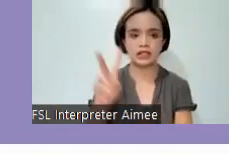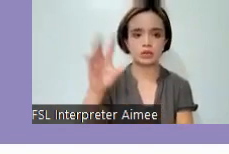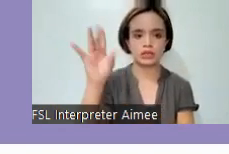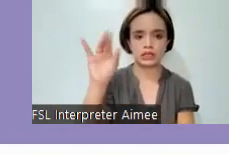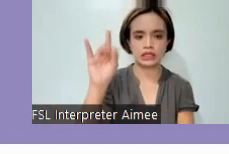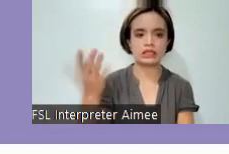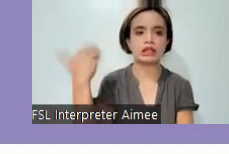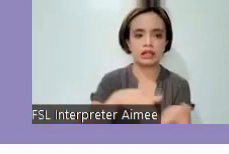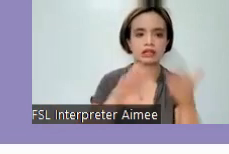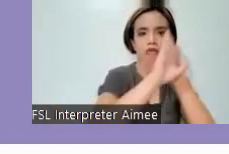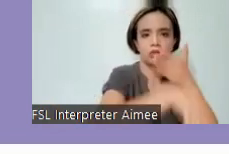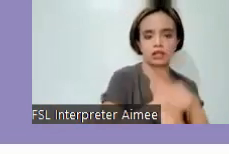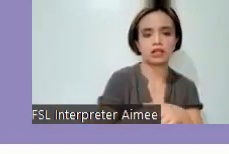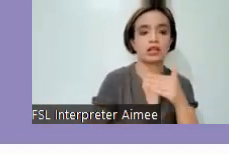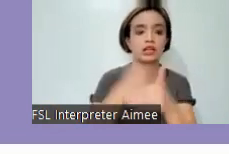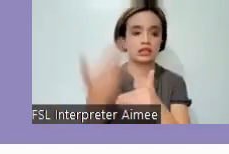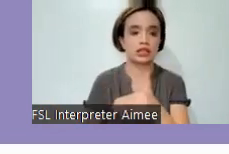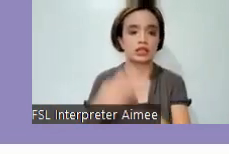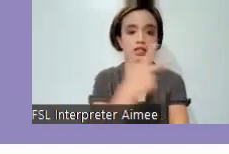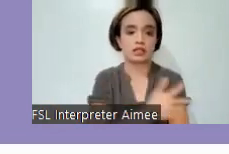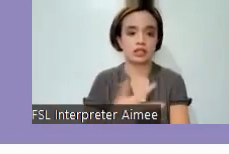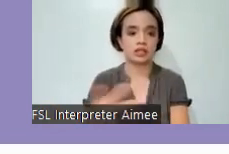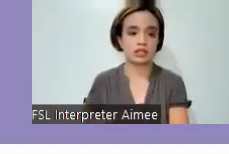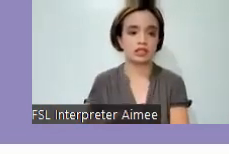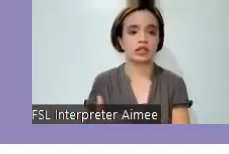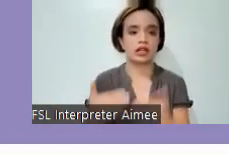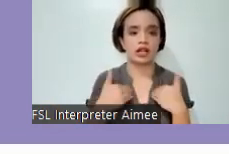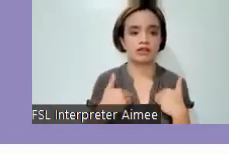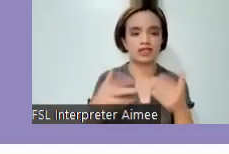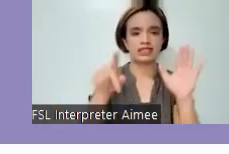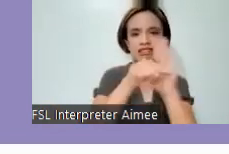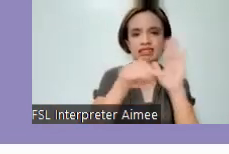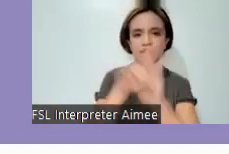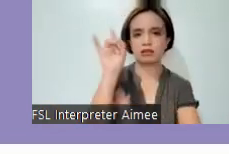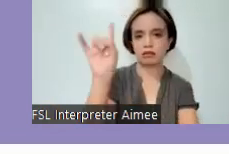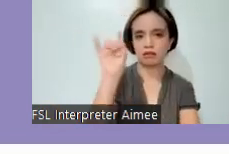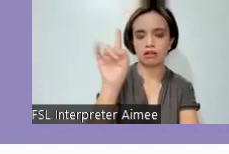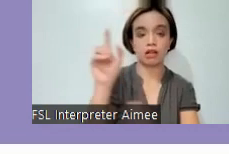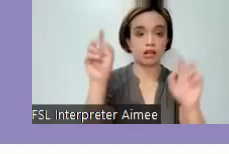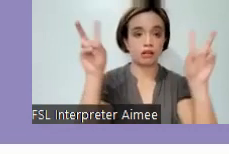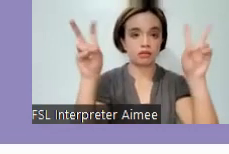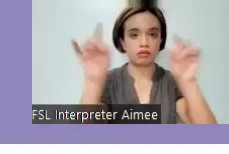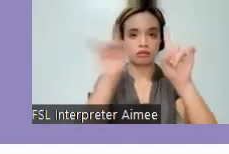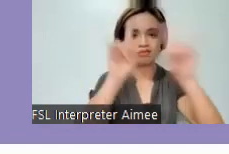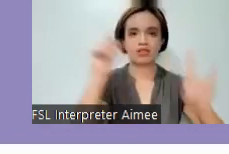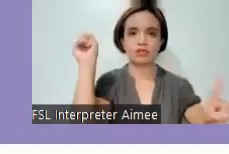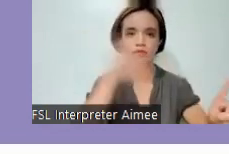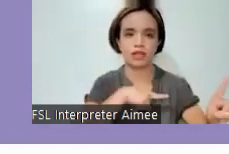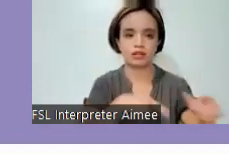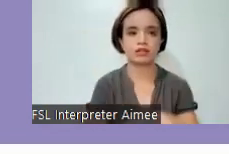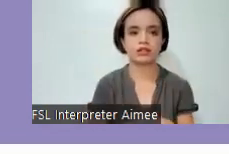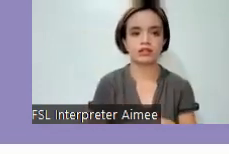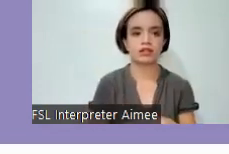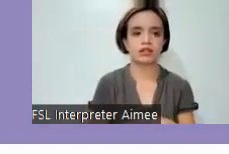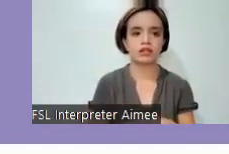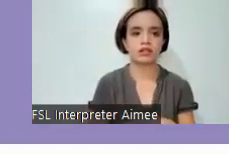2018. In Indonesia, negative campaigning, or as they call it, hoaxes, characterized